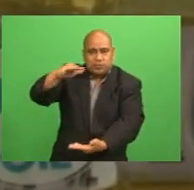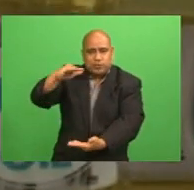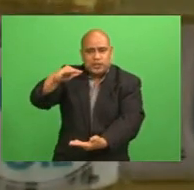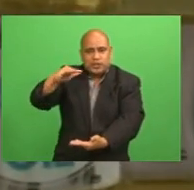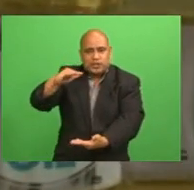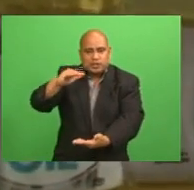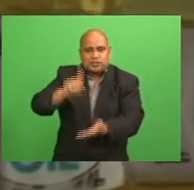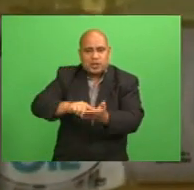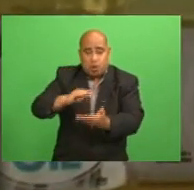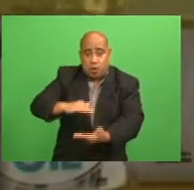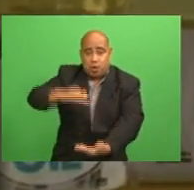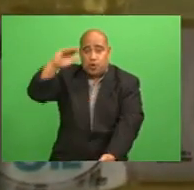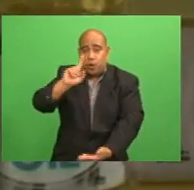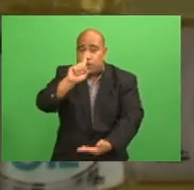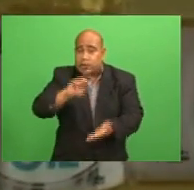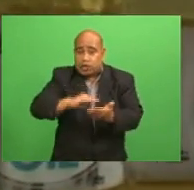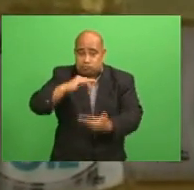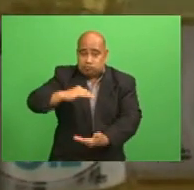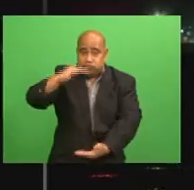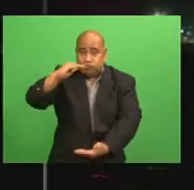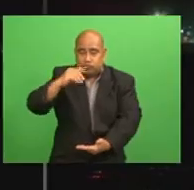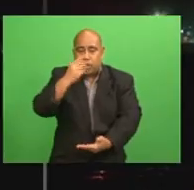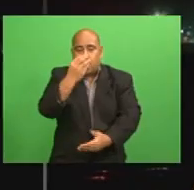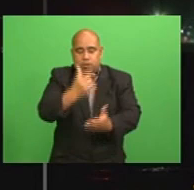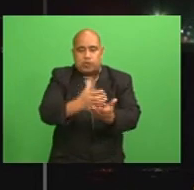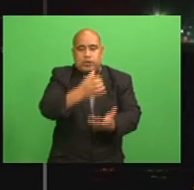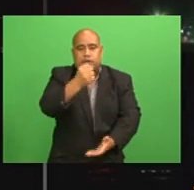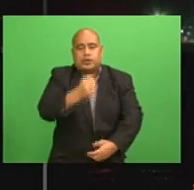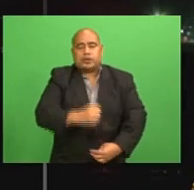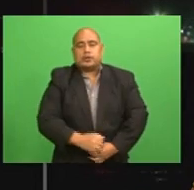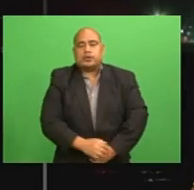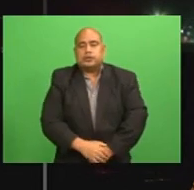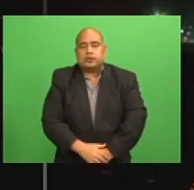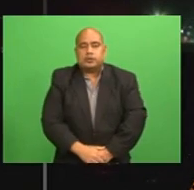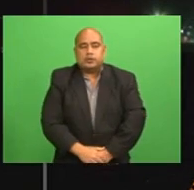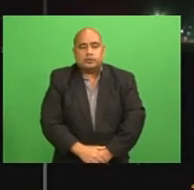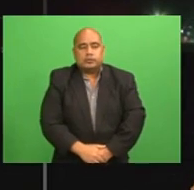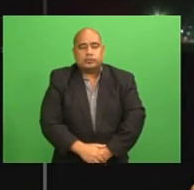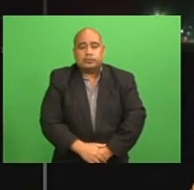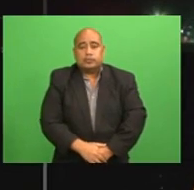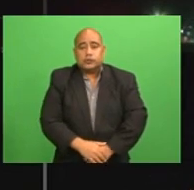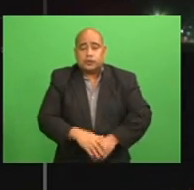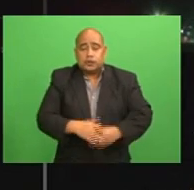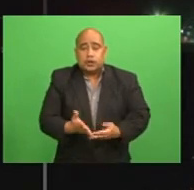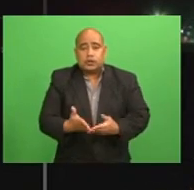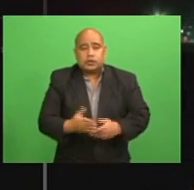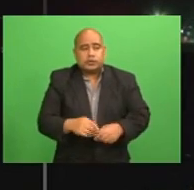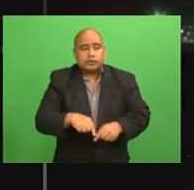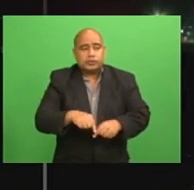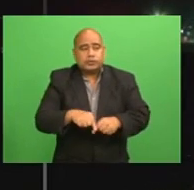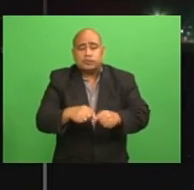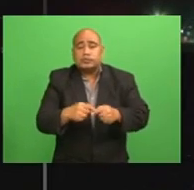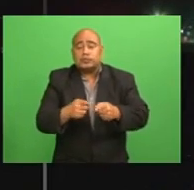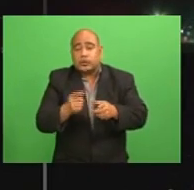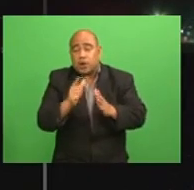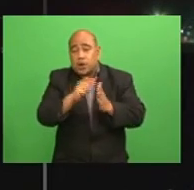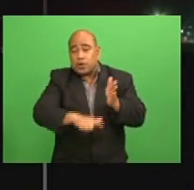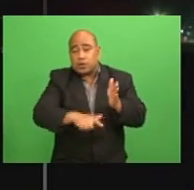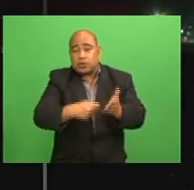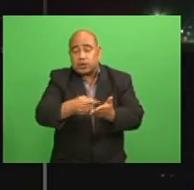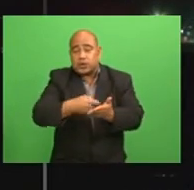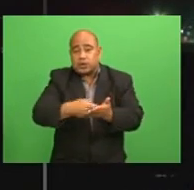Eleanor Turangaivu, FBC News. With Fijians now opting for low rental properties, some real estate agents